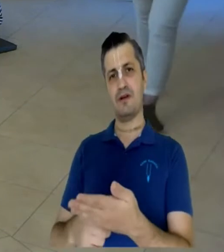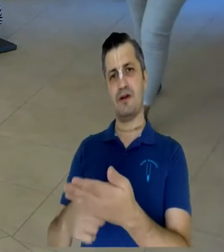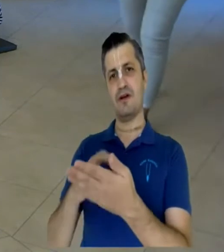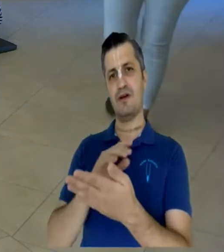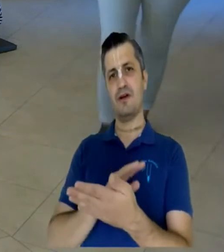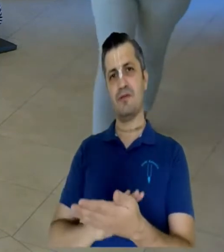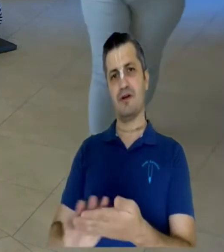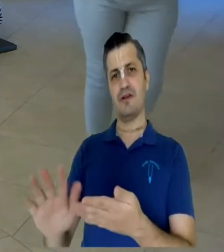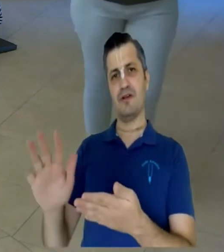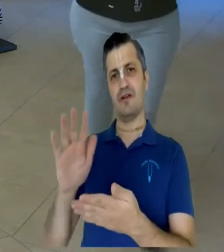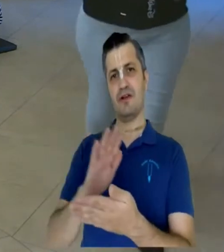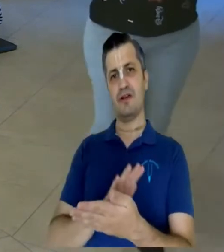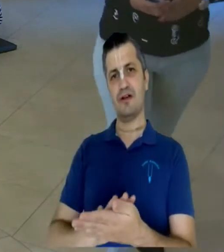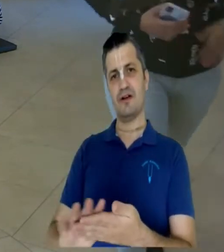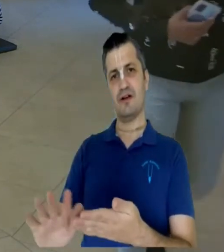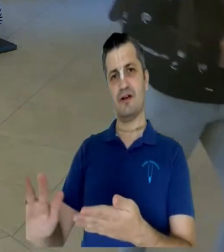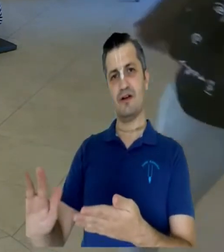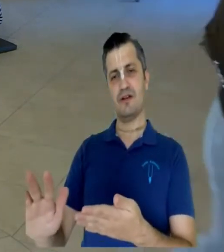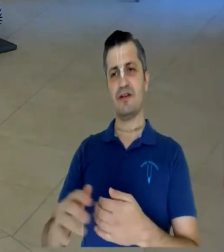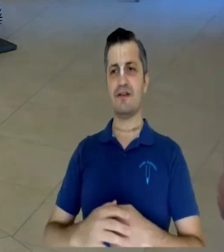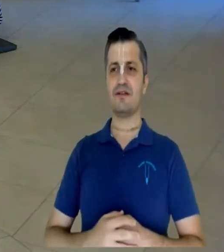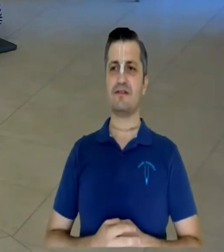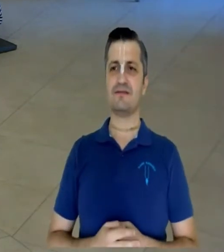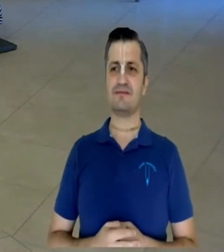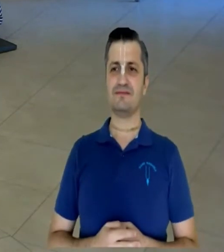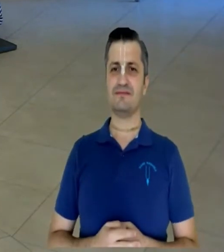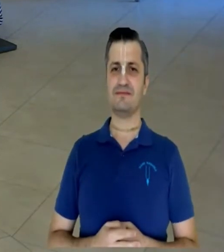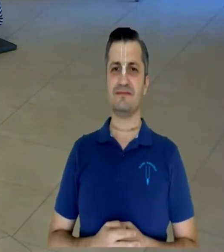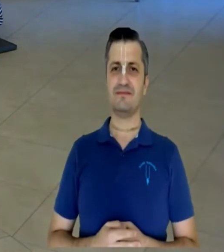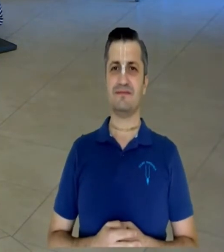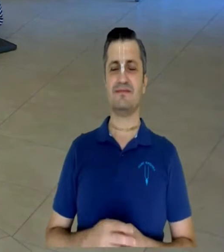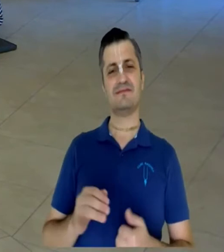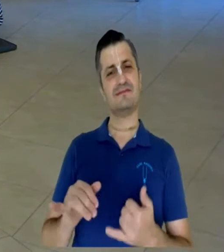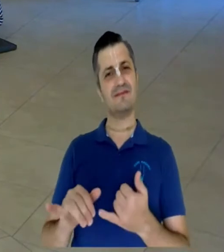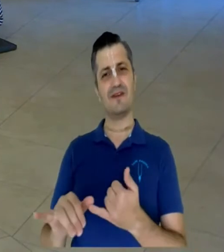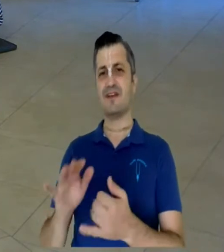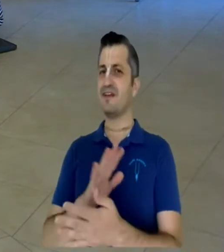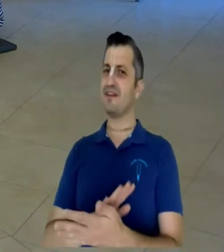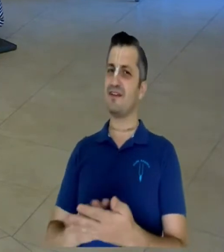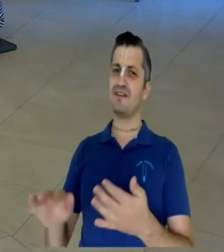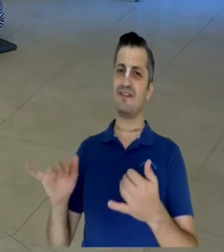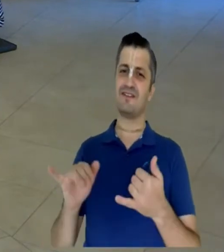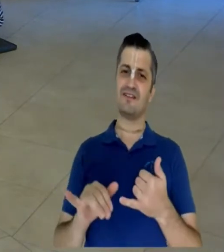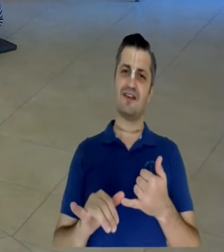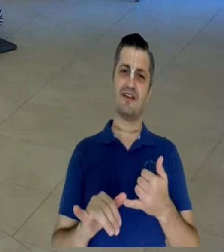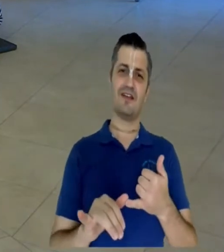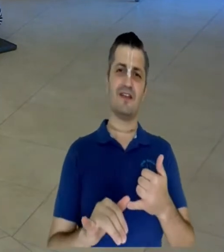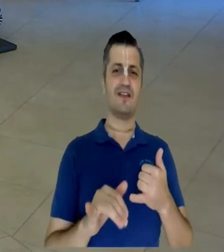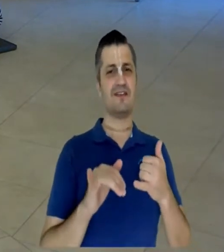Rama Rama Hare Hare Krishna